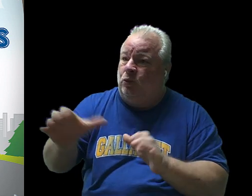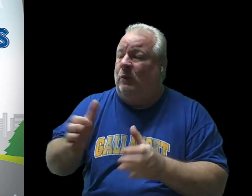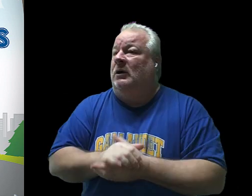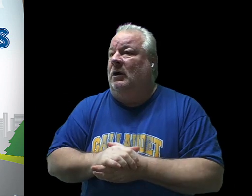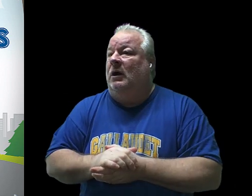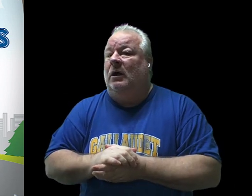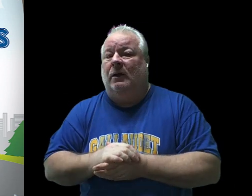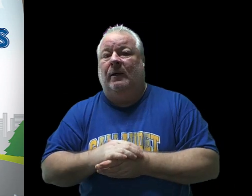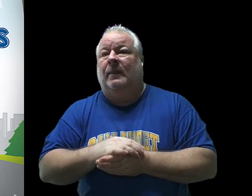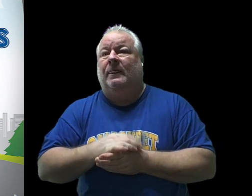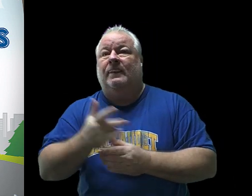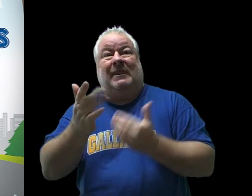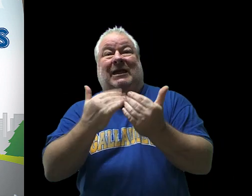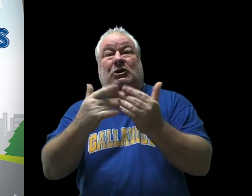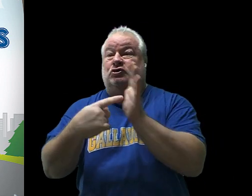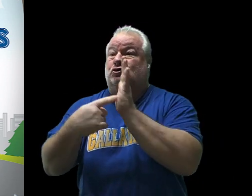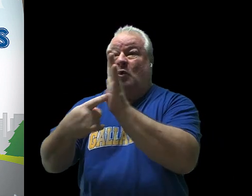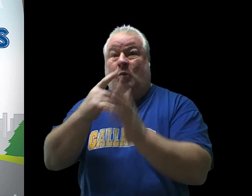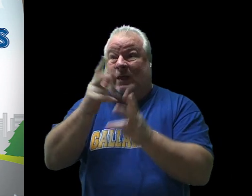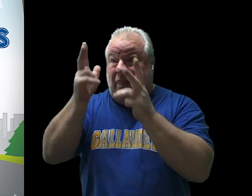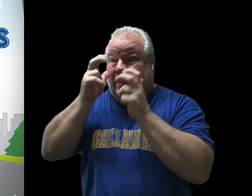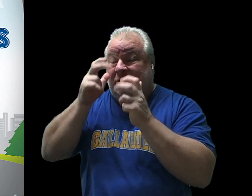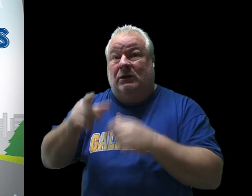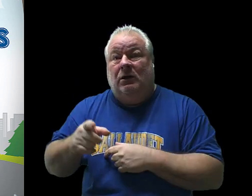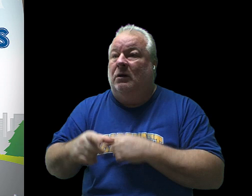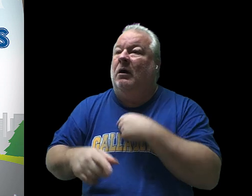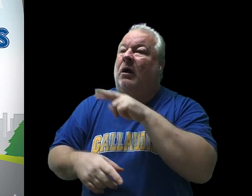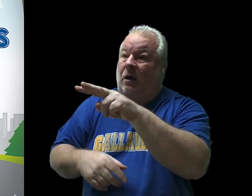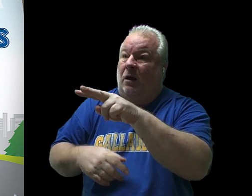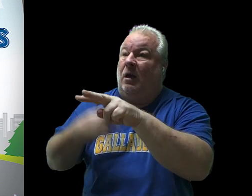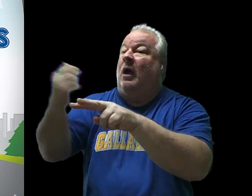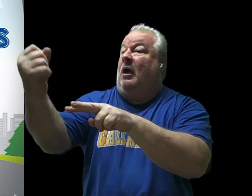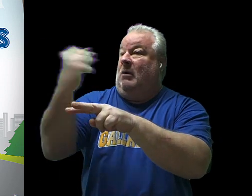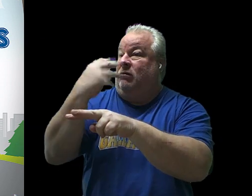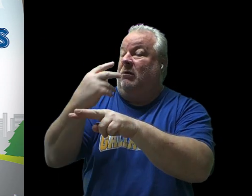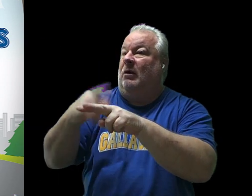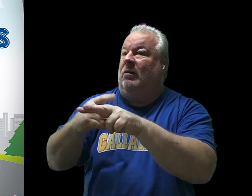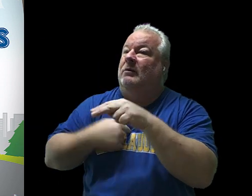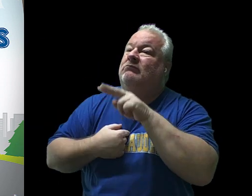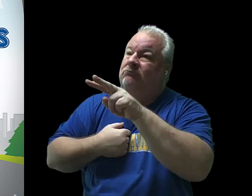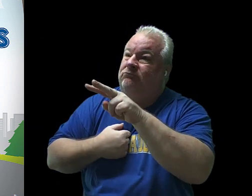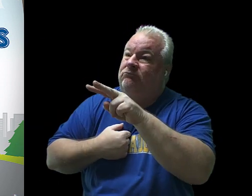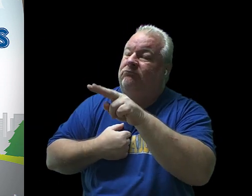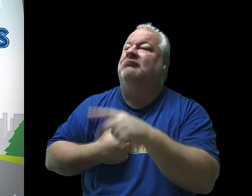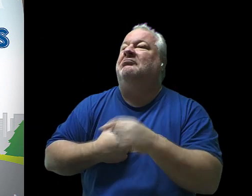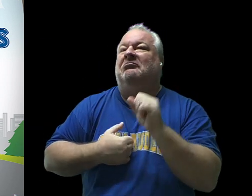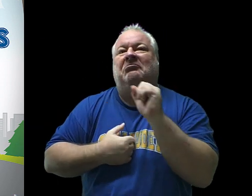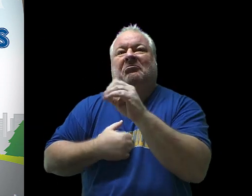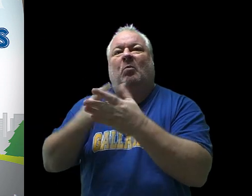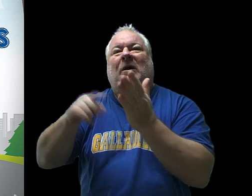doing, an easy way to show how you are listening is to actually wait for the answer and make eye contact.